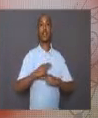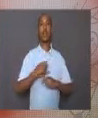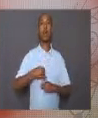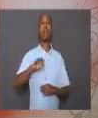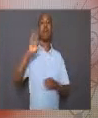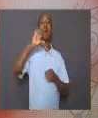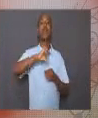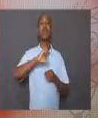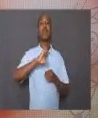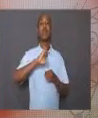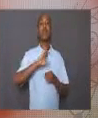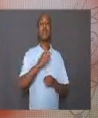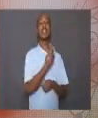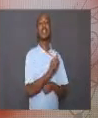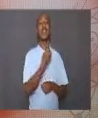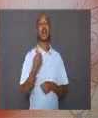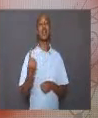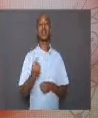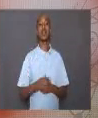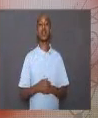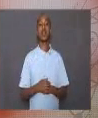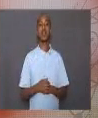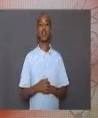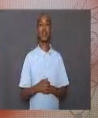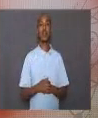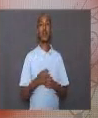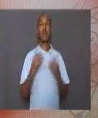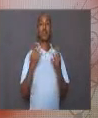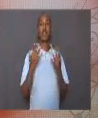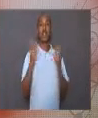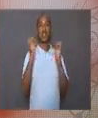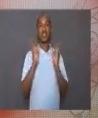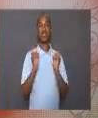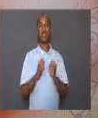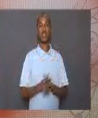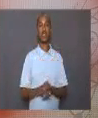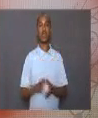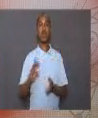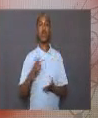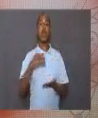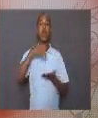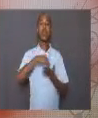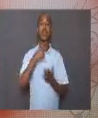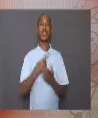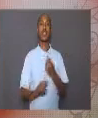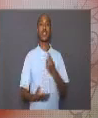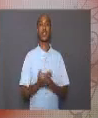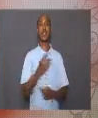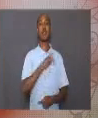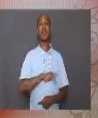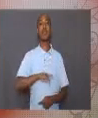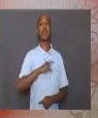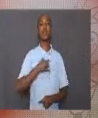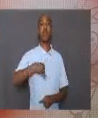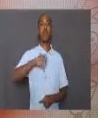of alcohols, such as oxidation. We will also discuss the